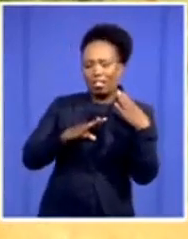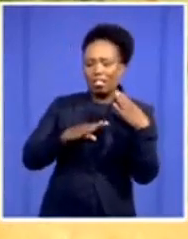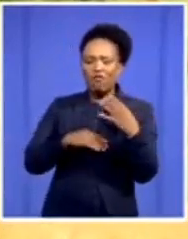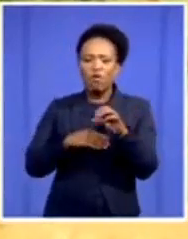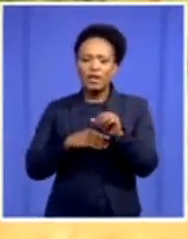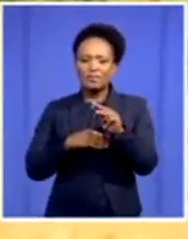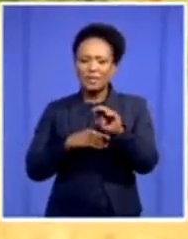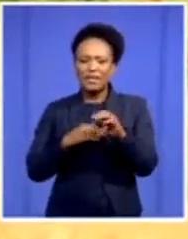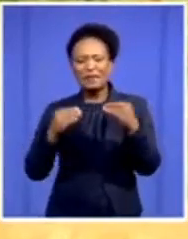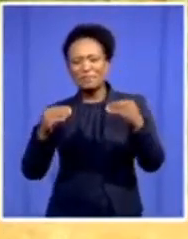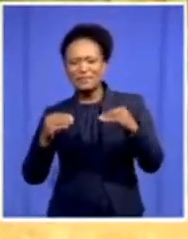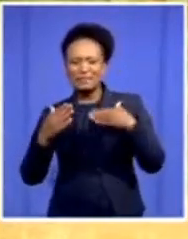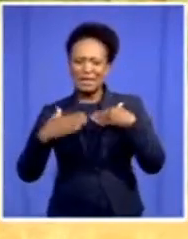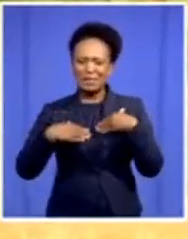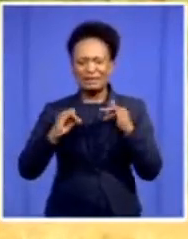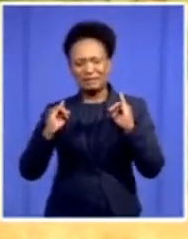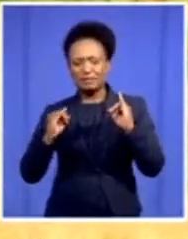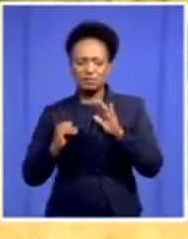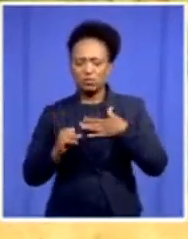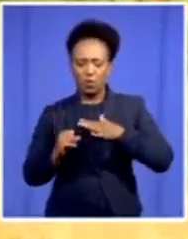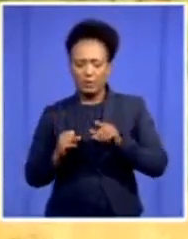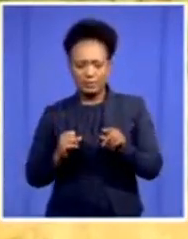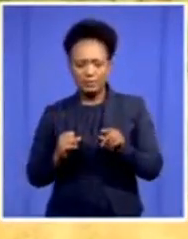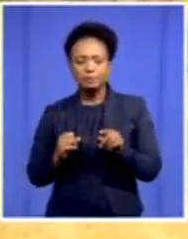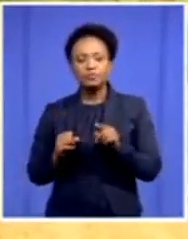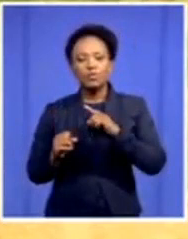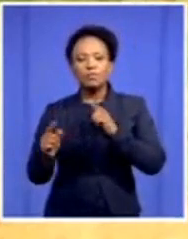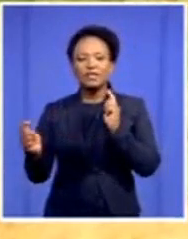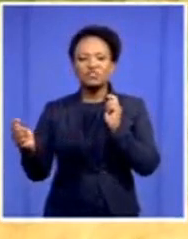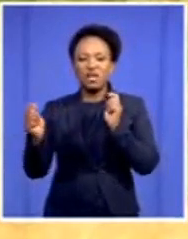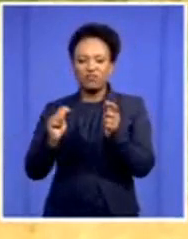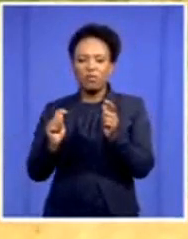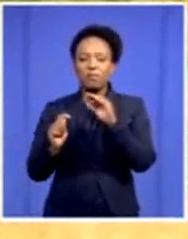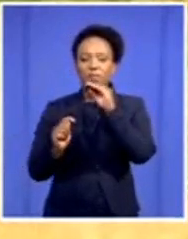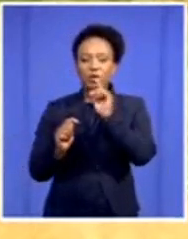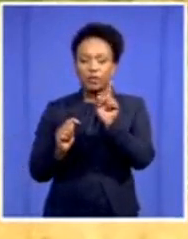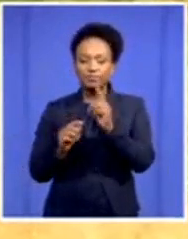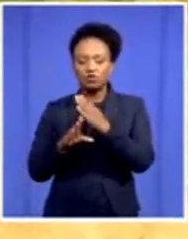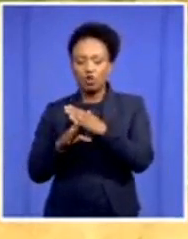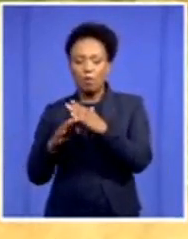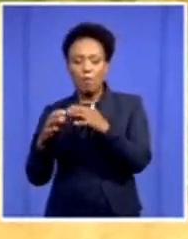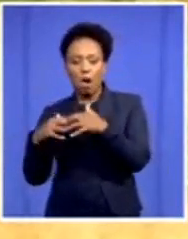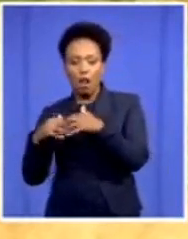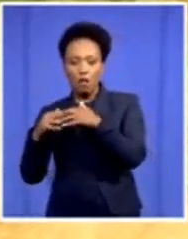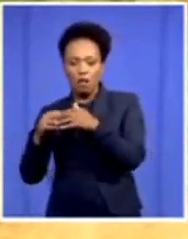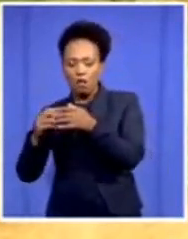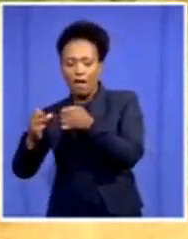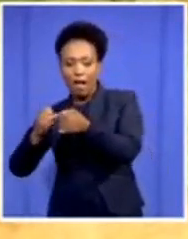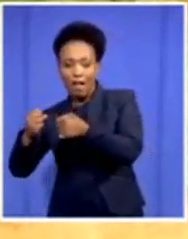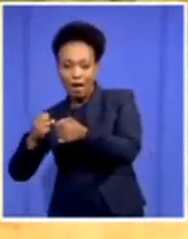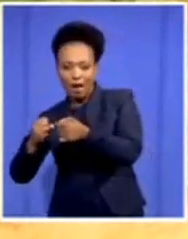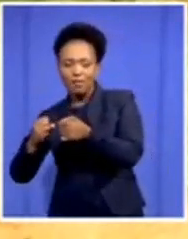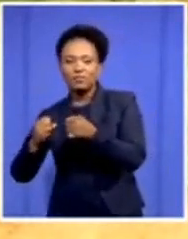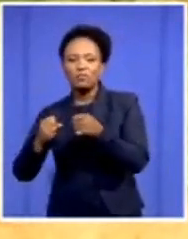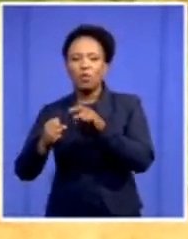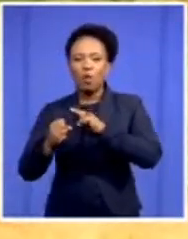about transformation itself, and I'll link it to job creation, if we do not transform our economy, it means that we are letting fewer